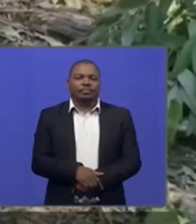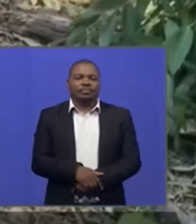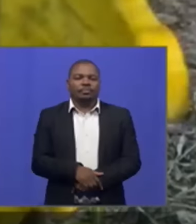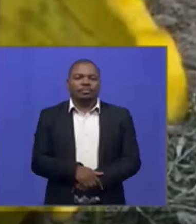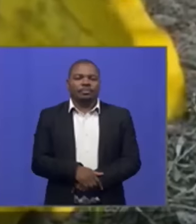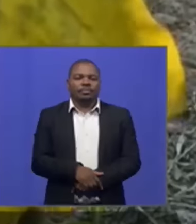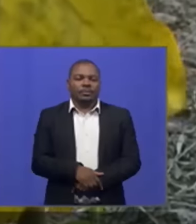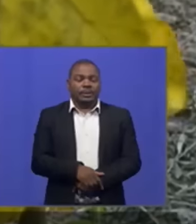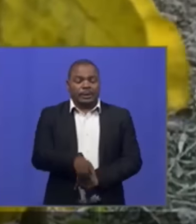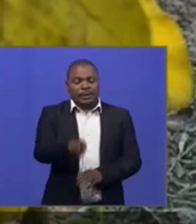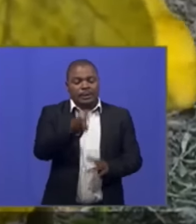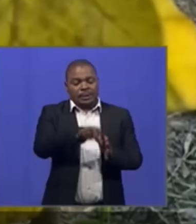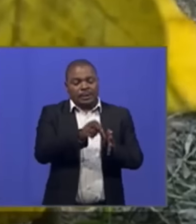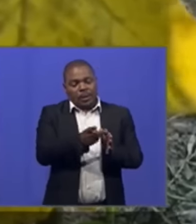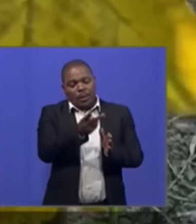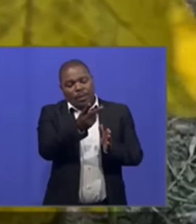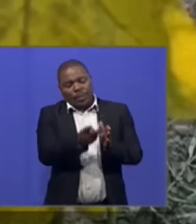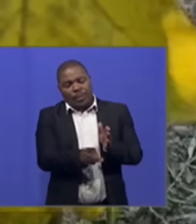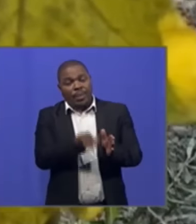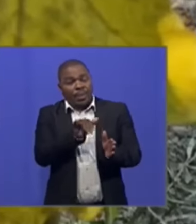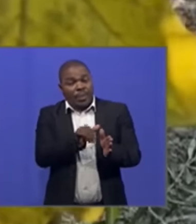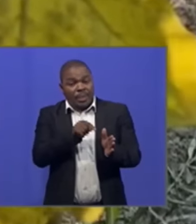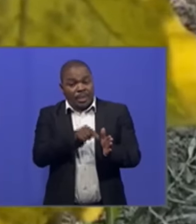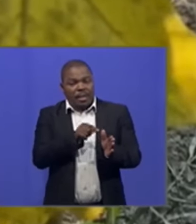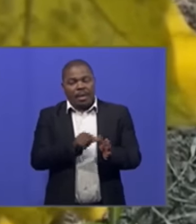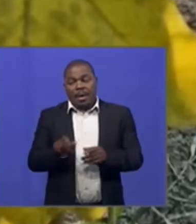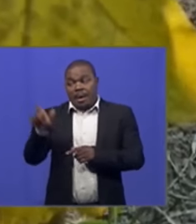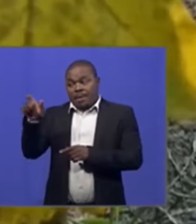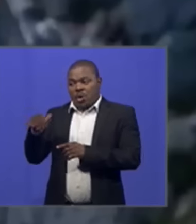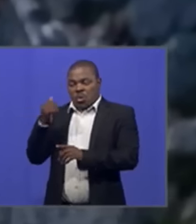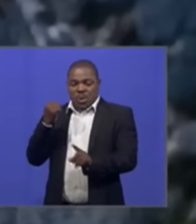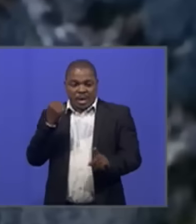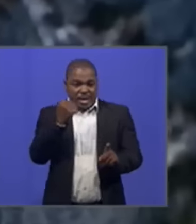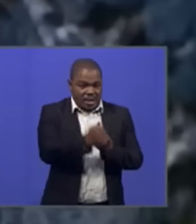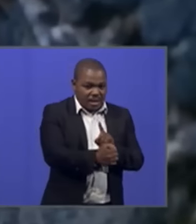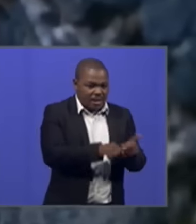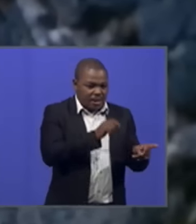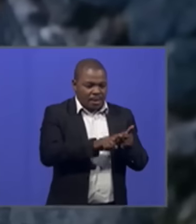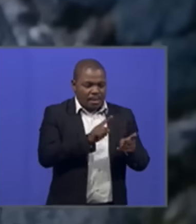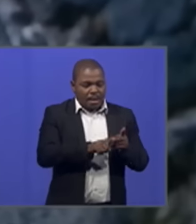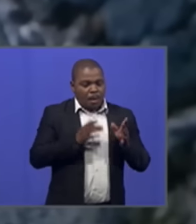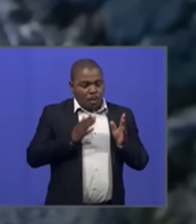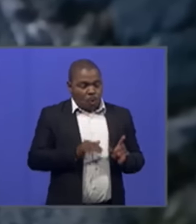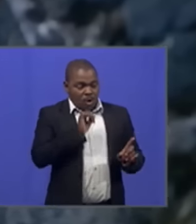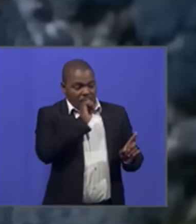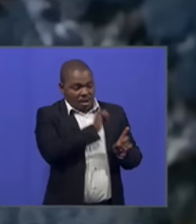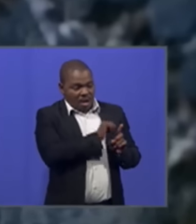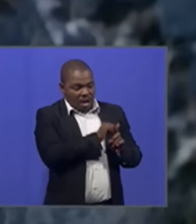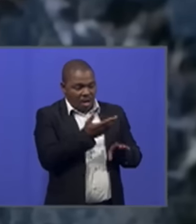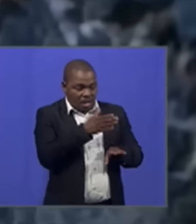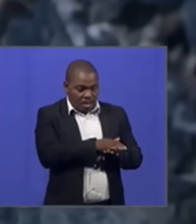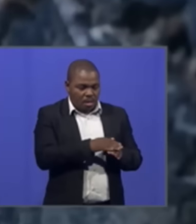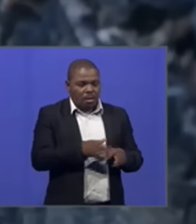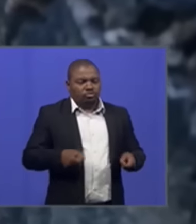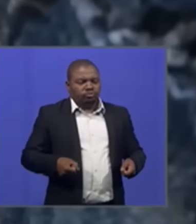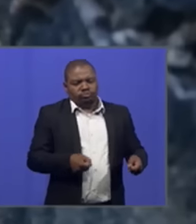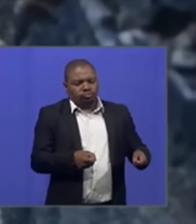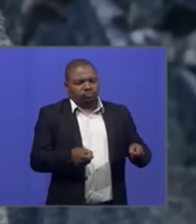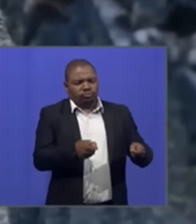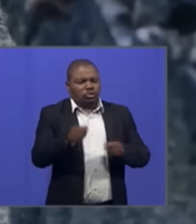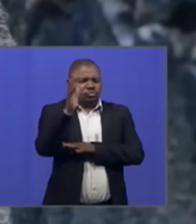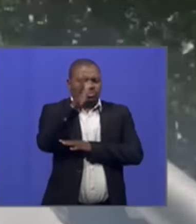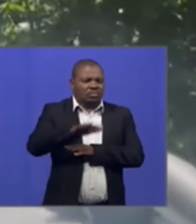Mo lebitleng le la go se iše go thwe Mogonene lo mmolaile pele ga ga ka nametša setopo sa gagwe ka gare ga kiribane a tsena